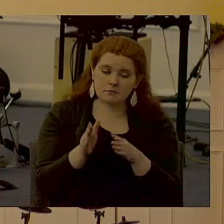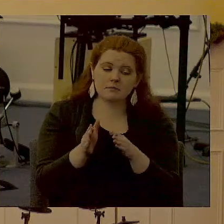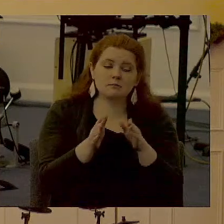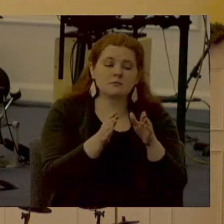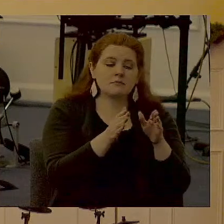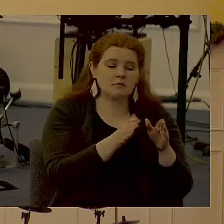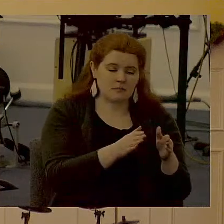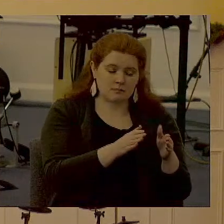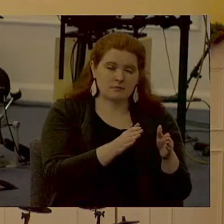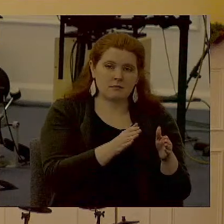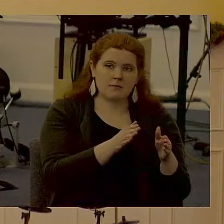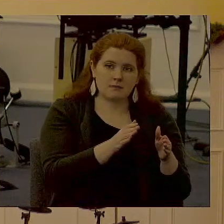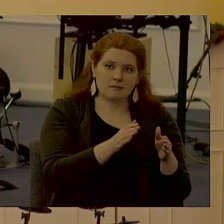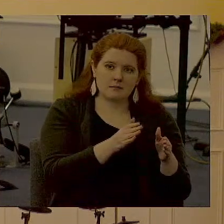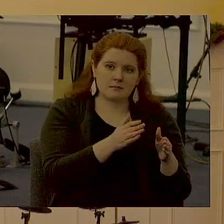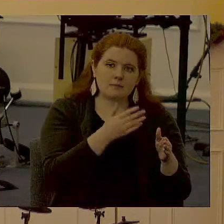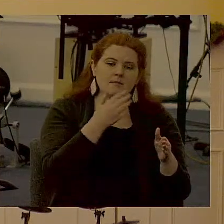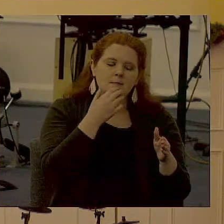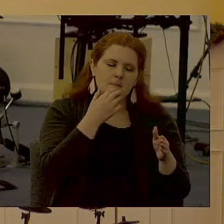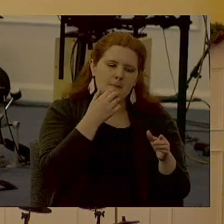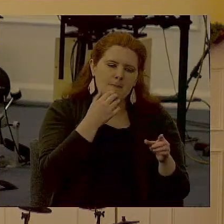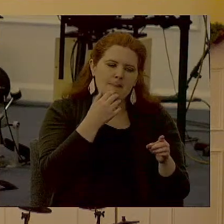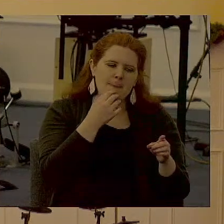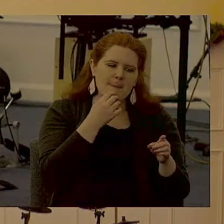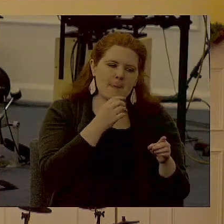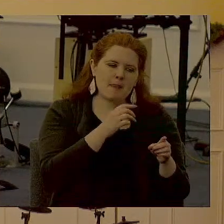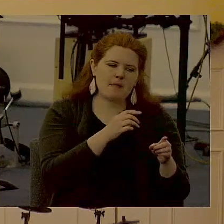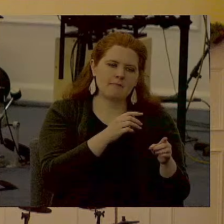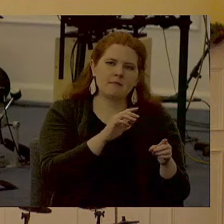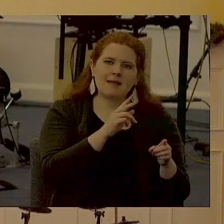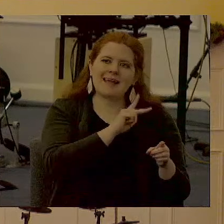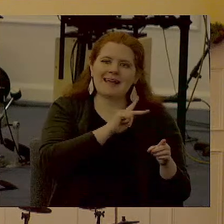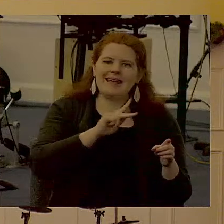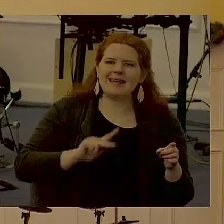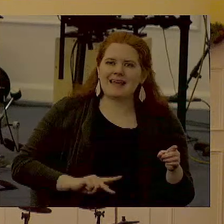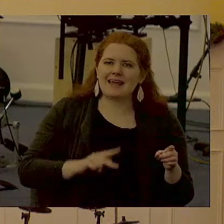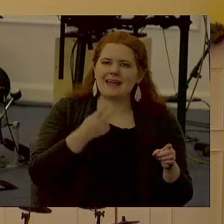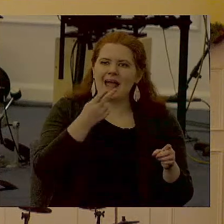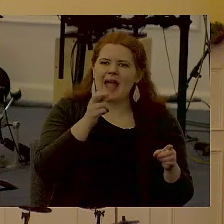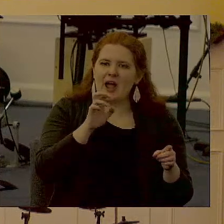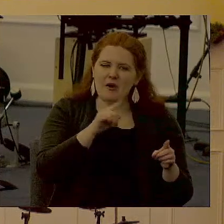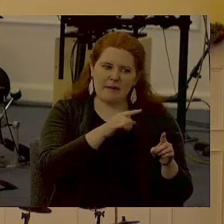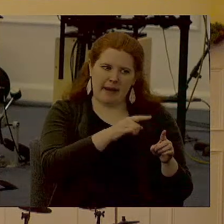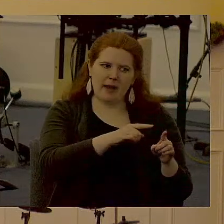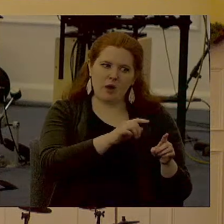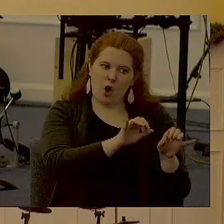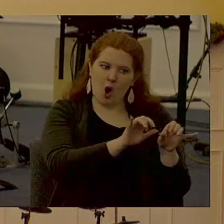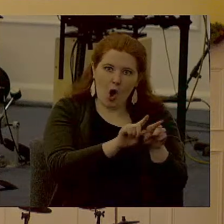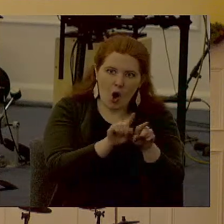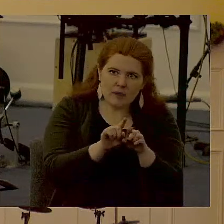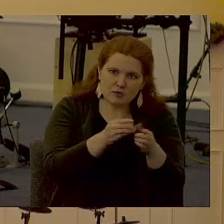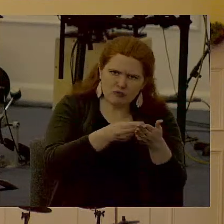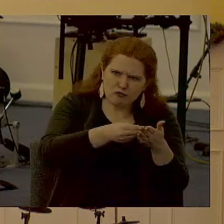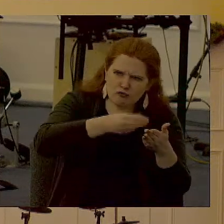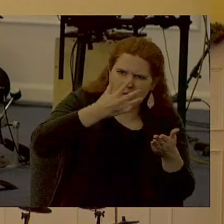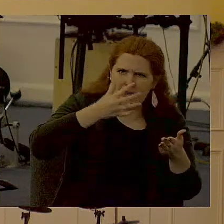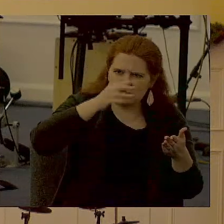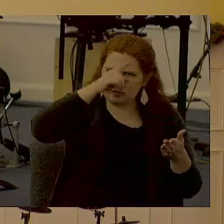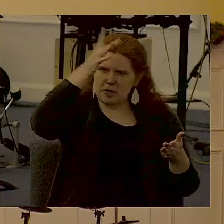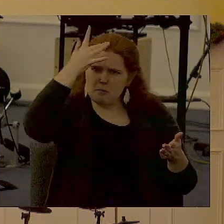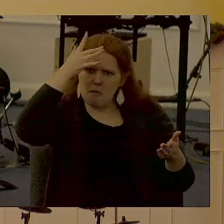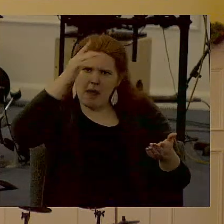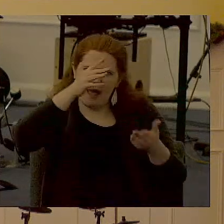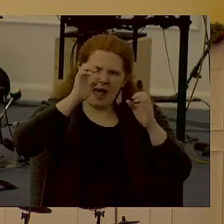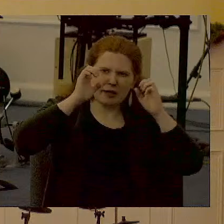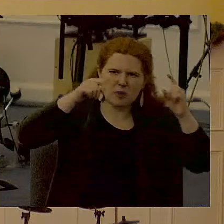of the well-fed and the well-read in Herod, who instead of taking what he has and submitting